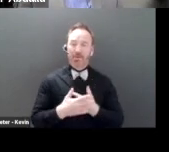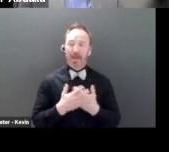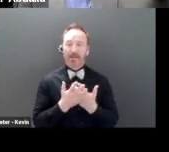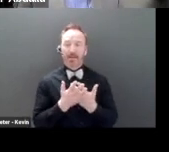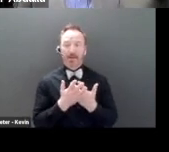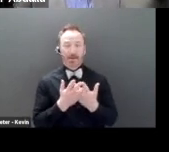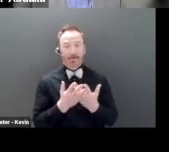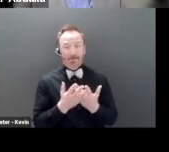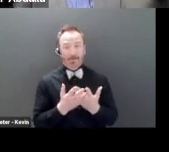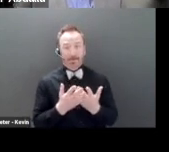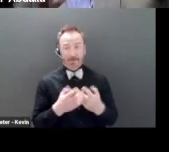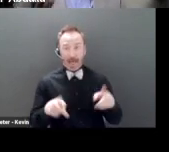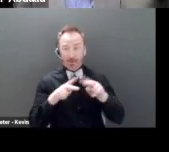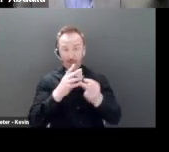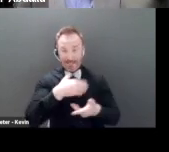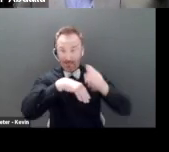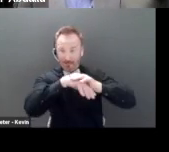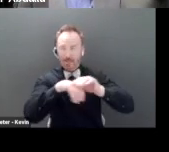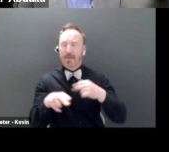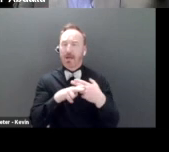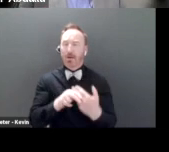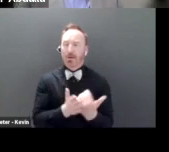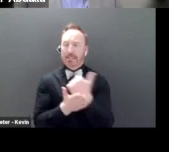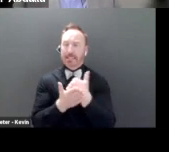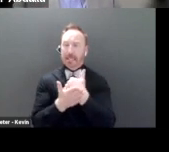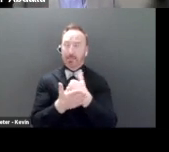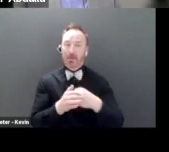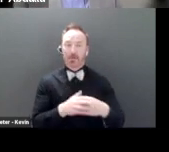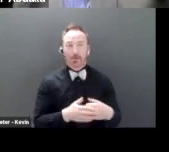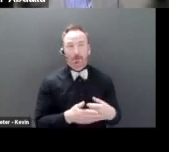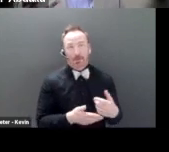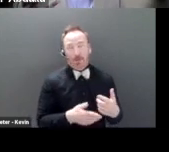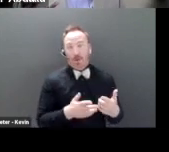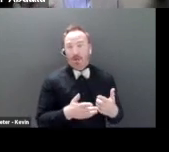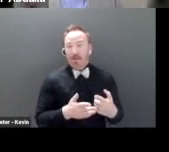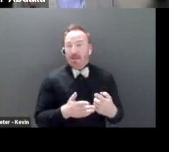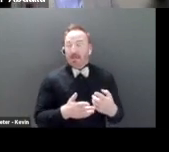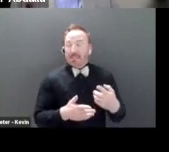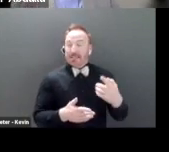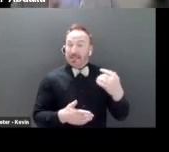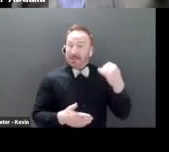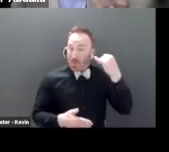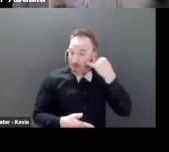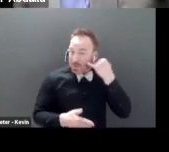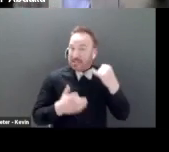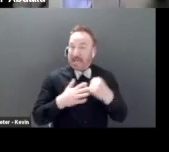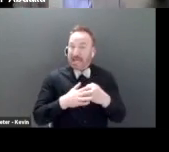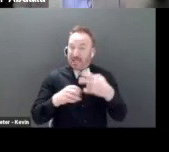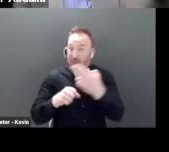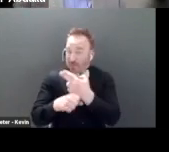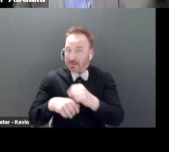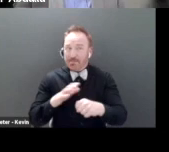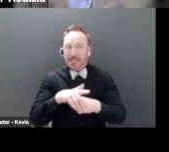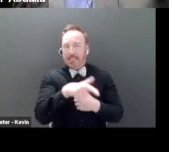included as income. And so at the time of the exercise, so that could be a bit unfortunate if they exercise, but there's no corresponding liquidity